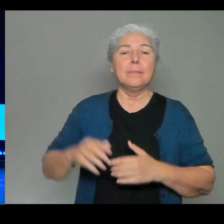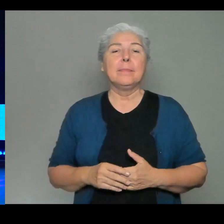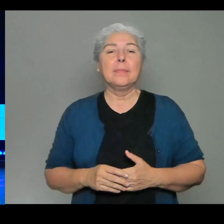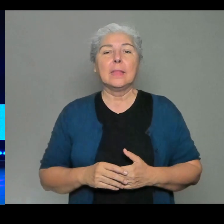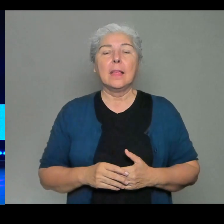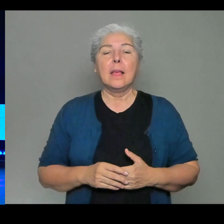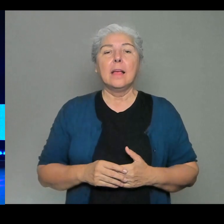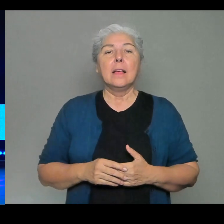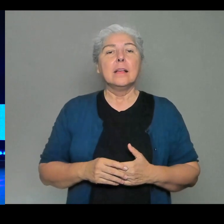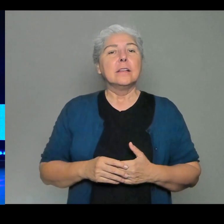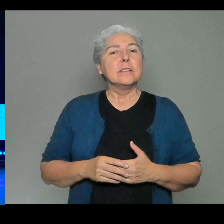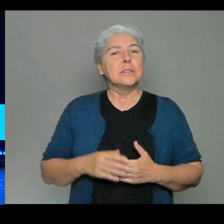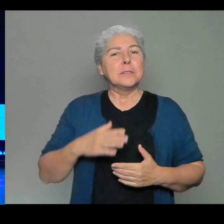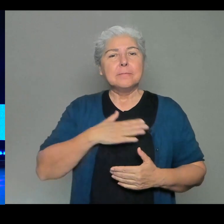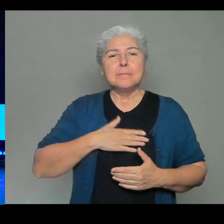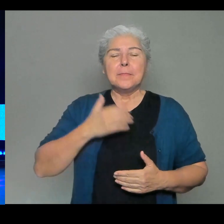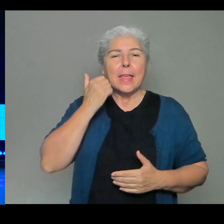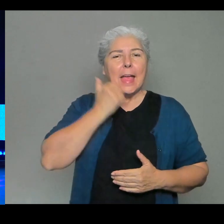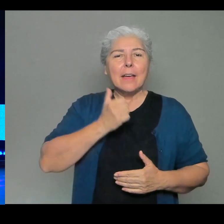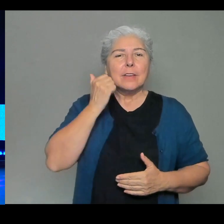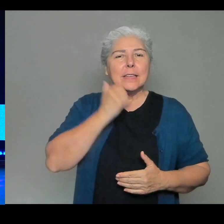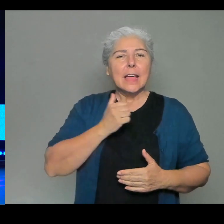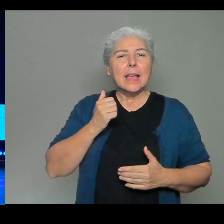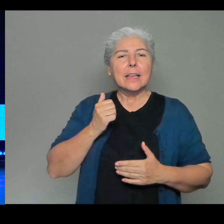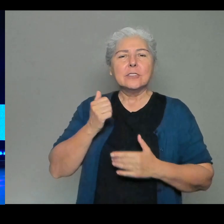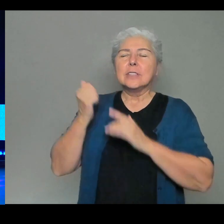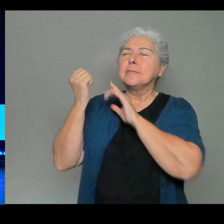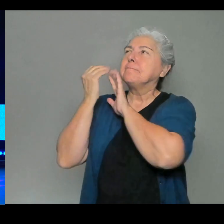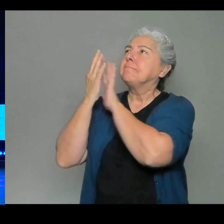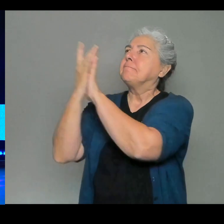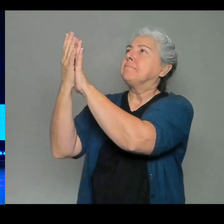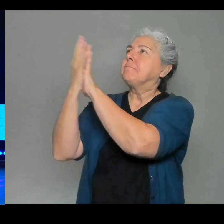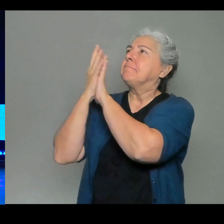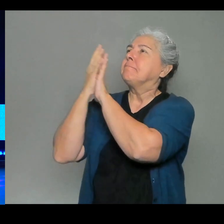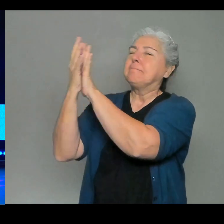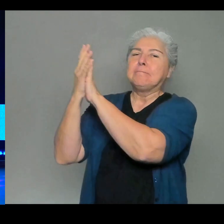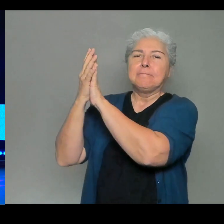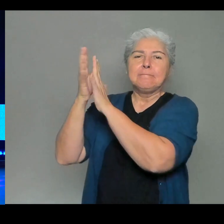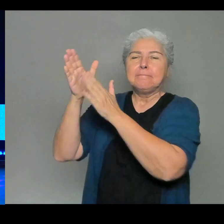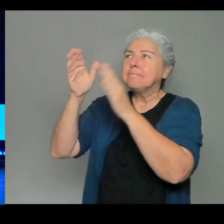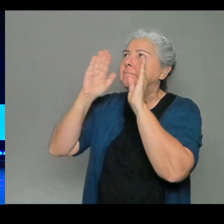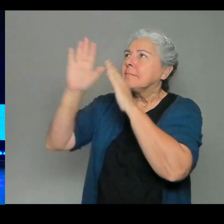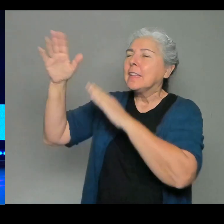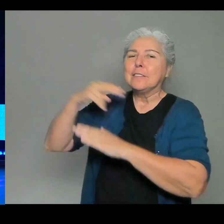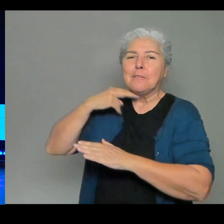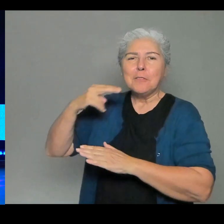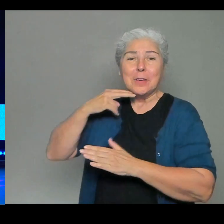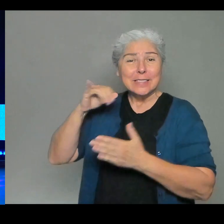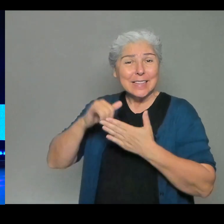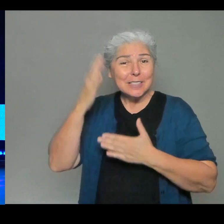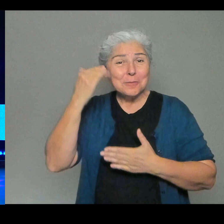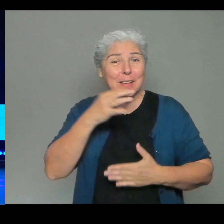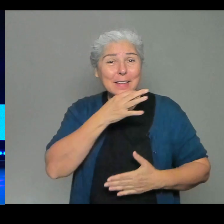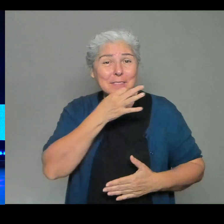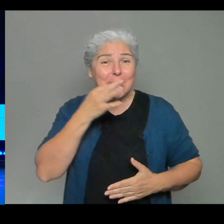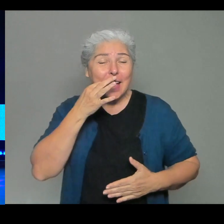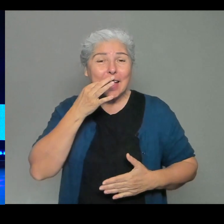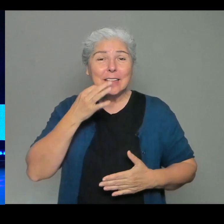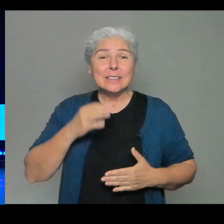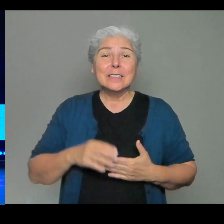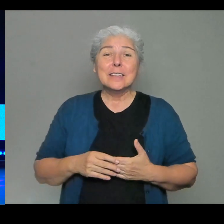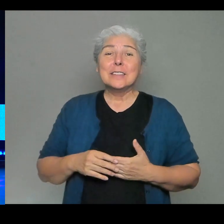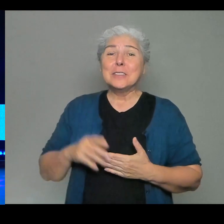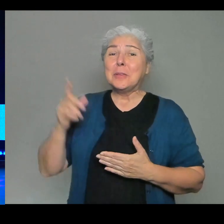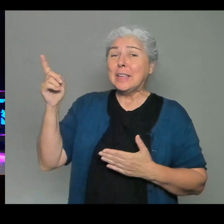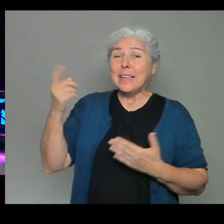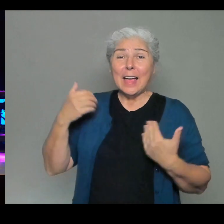me. And so I want you to just take it day in and day out. Because the reason we fast is to spend time with God and to hear his voice. So make sure you